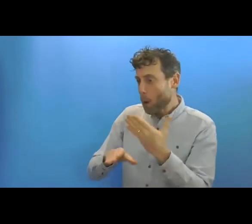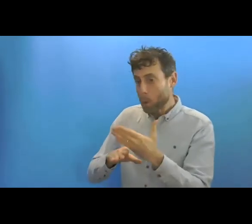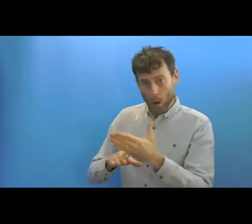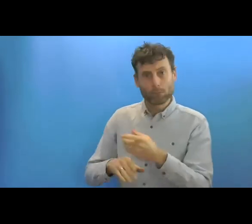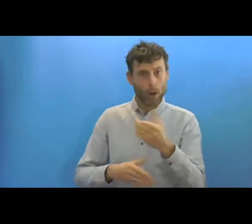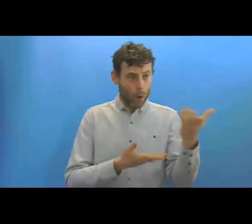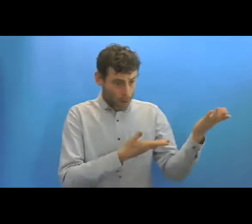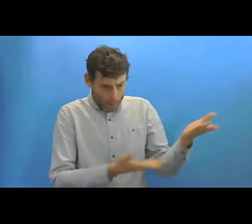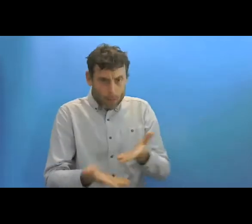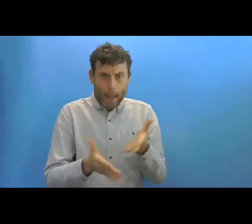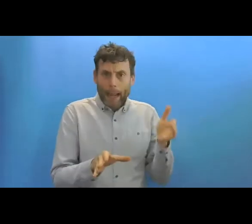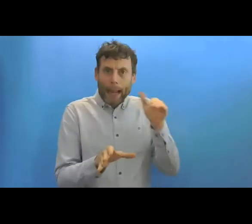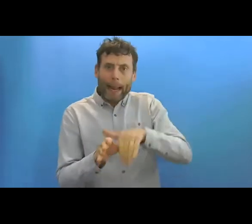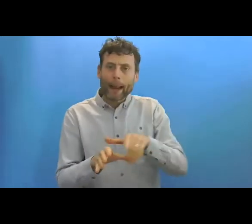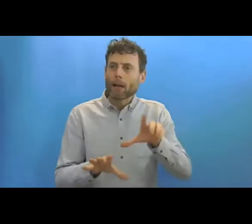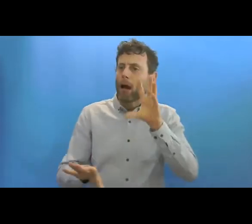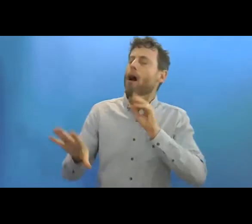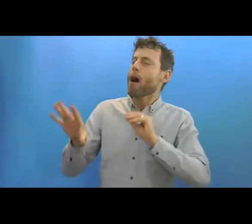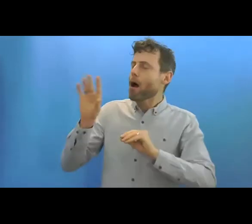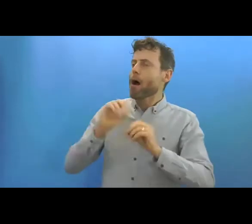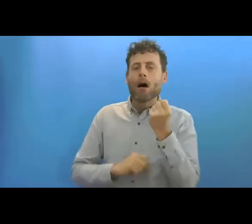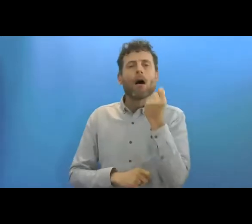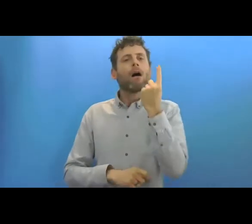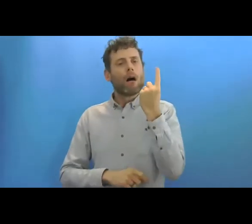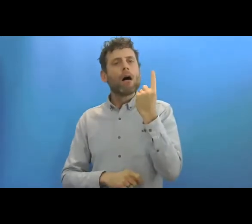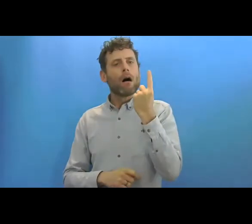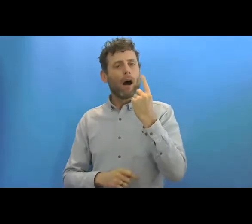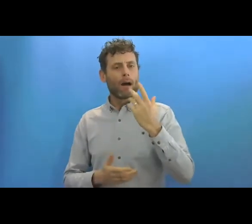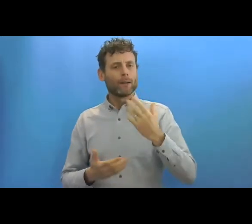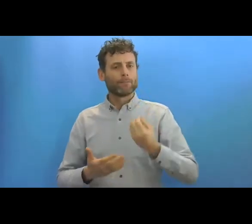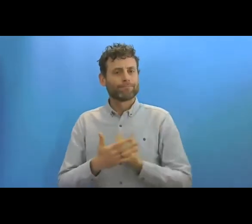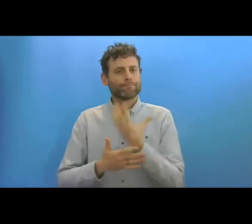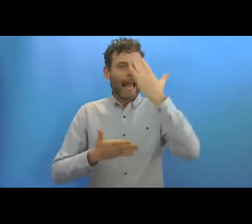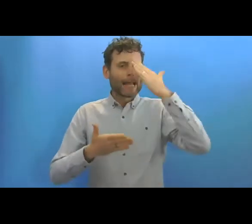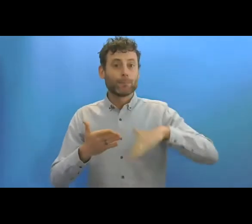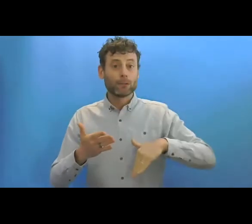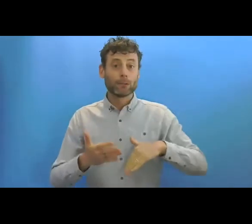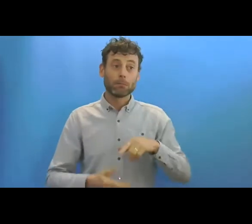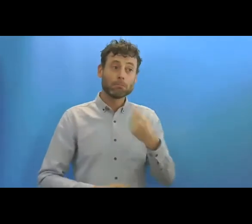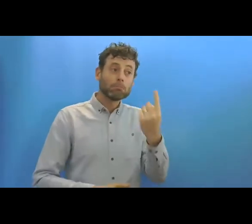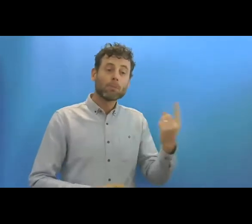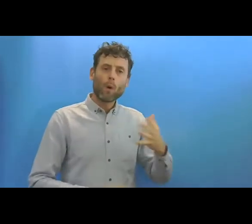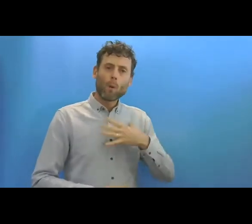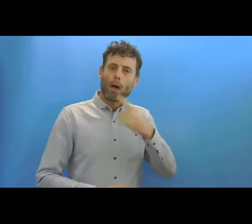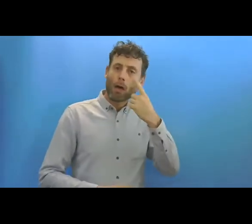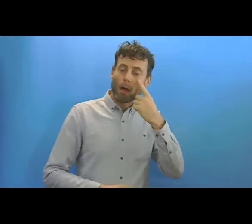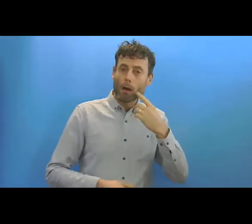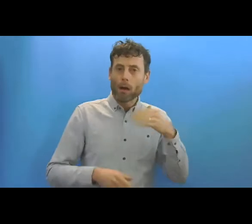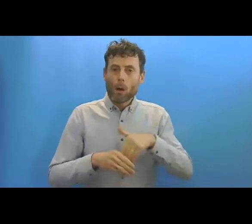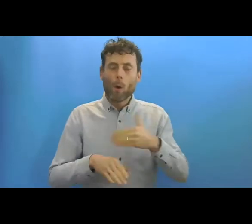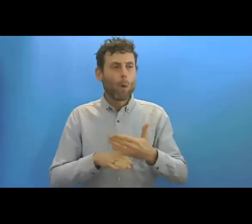that background experience, sometimes people who want to work within the sector itself as